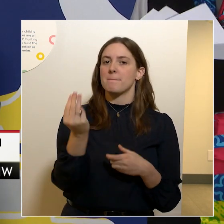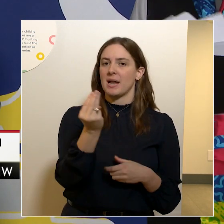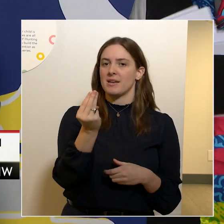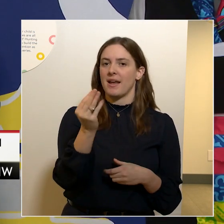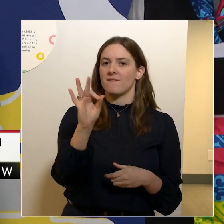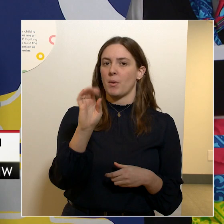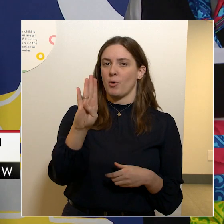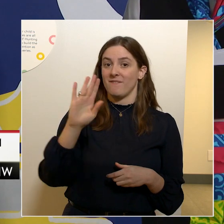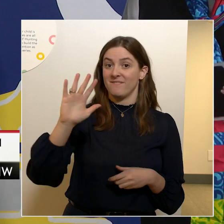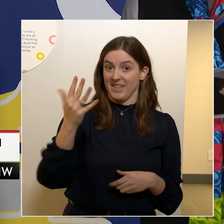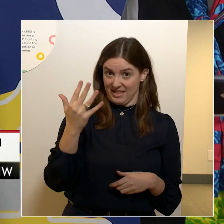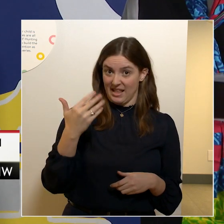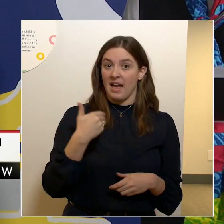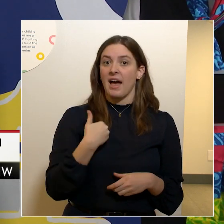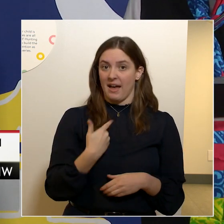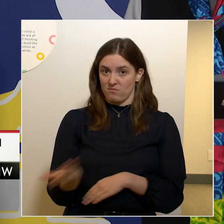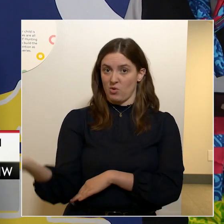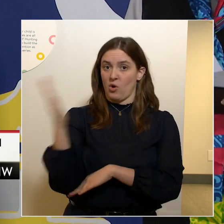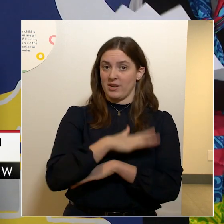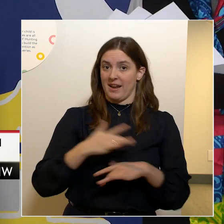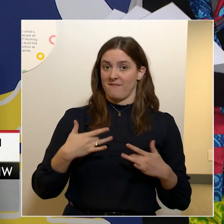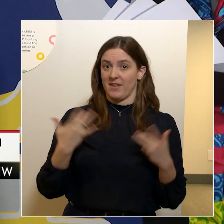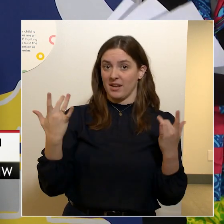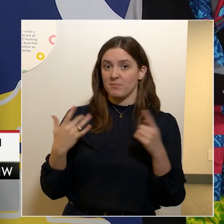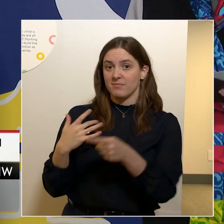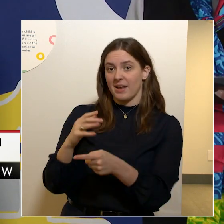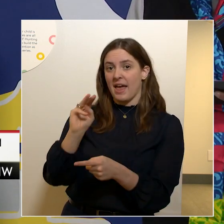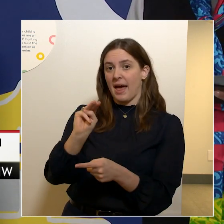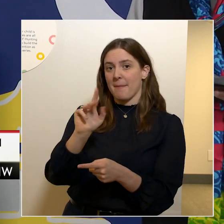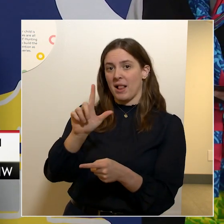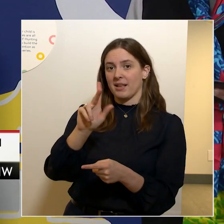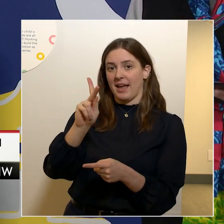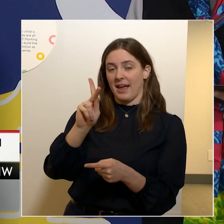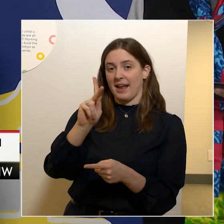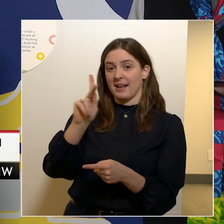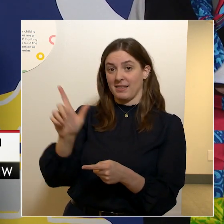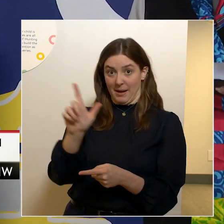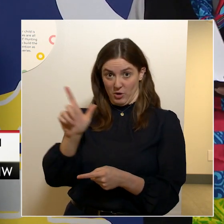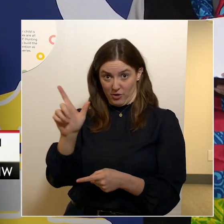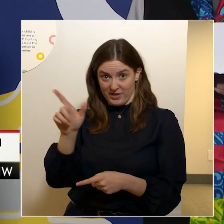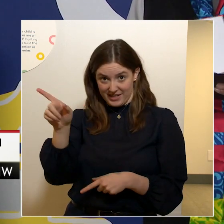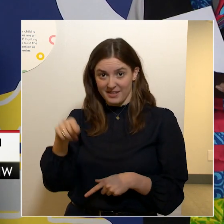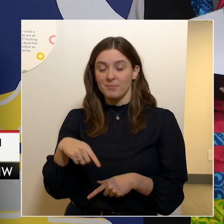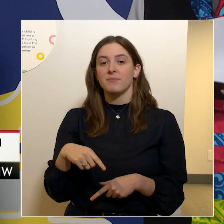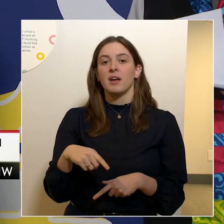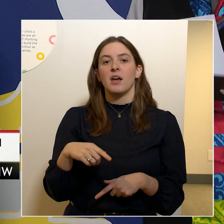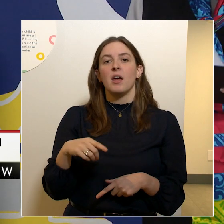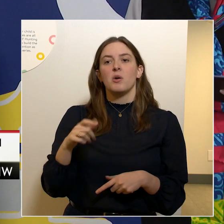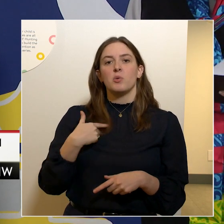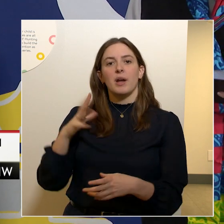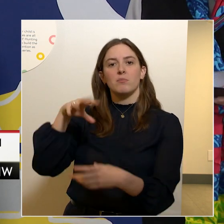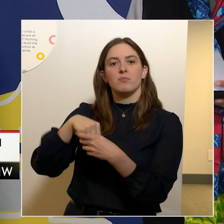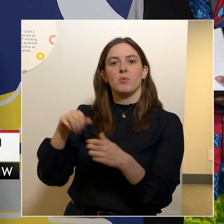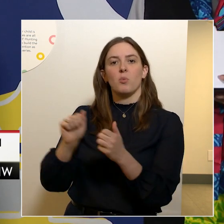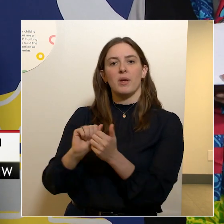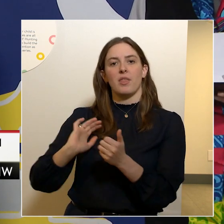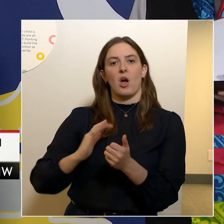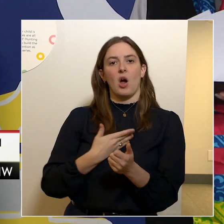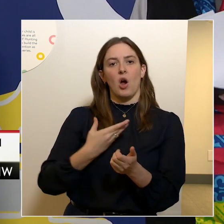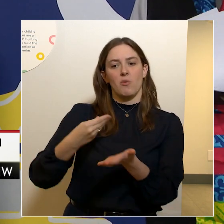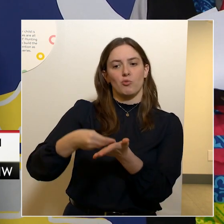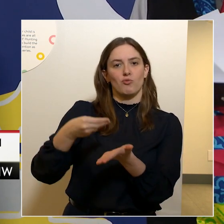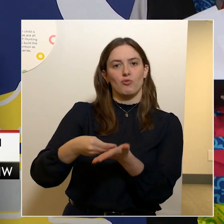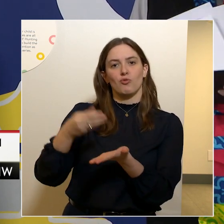an all-day-long event. It's going to take place at MLK Library to participate in our inaugural Grant and Grow